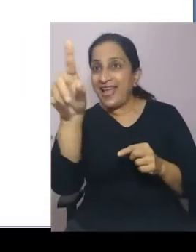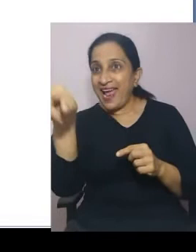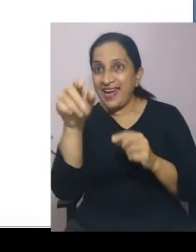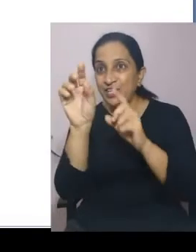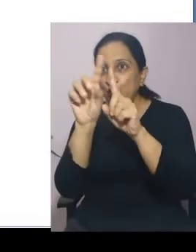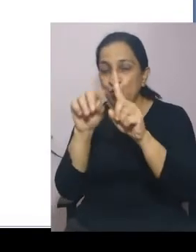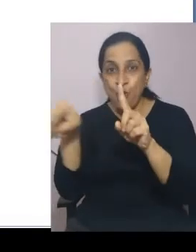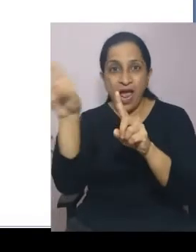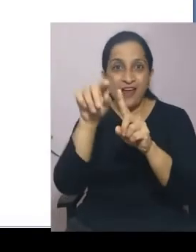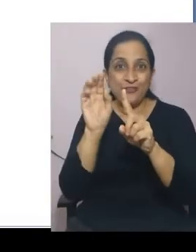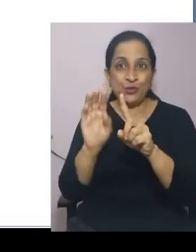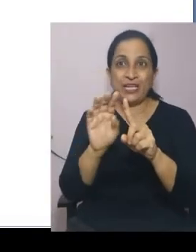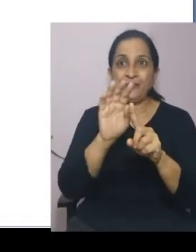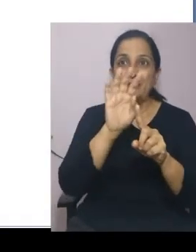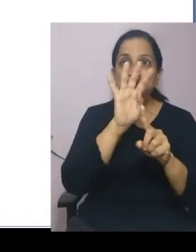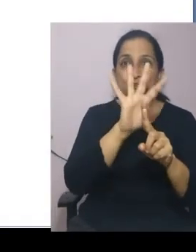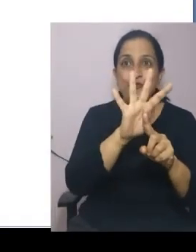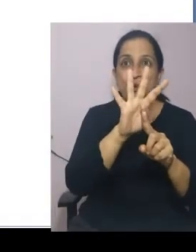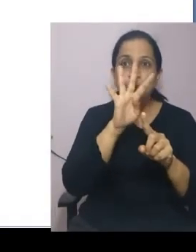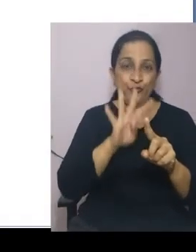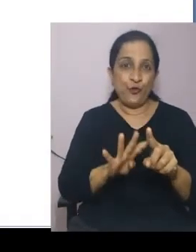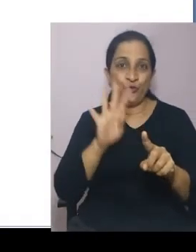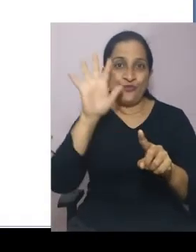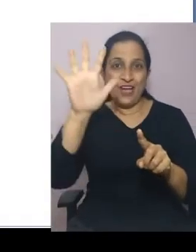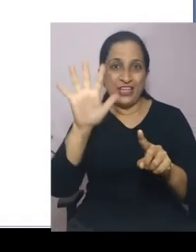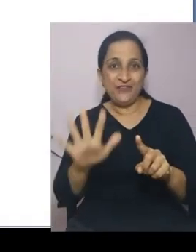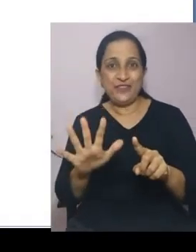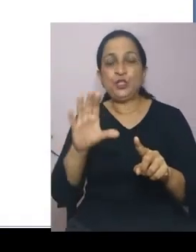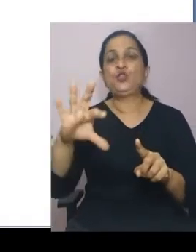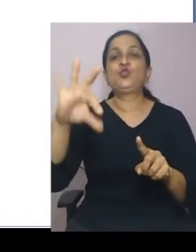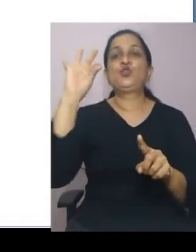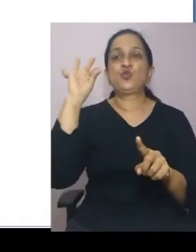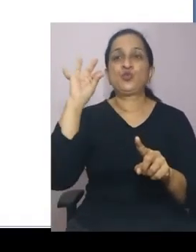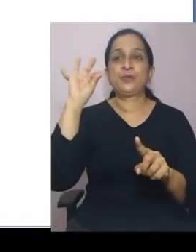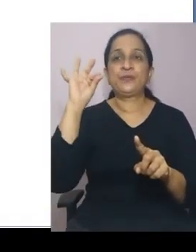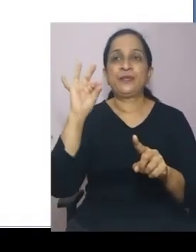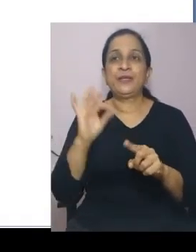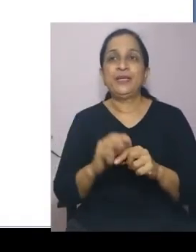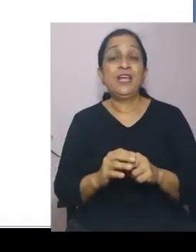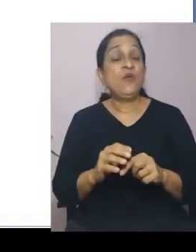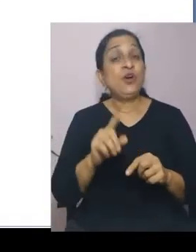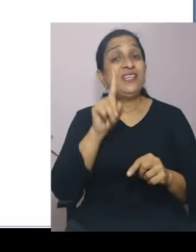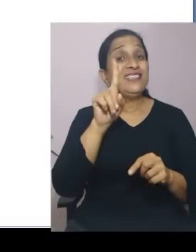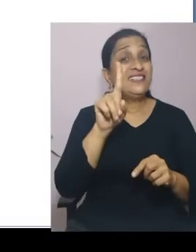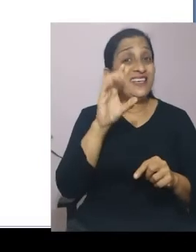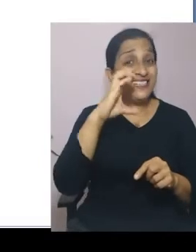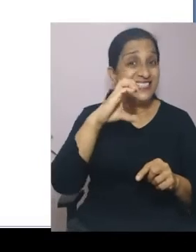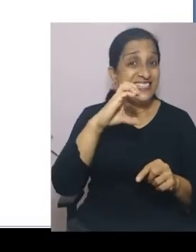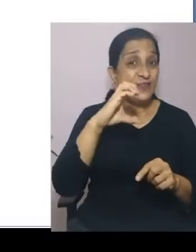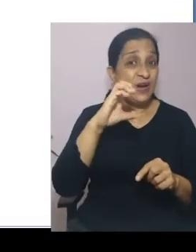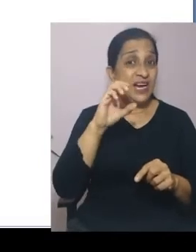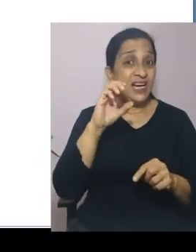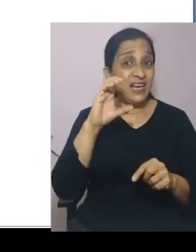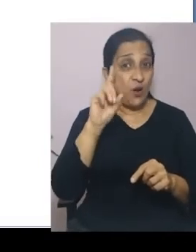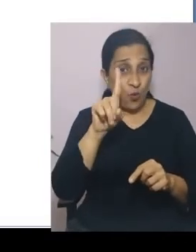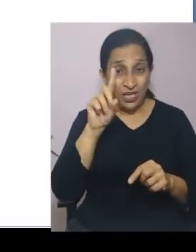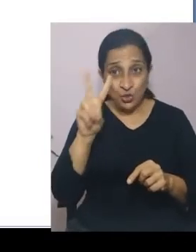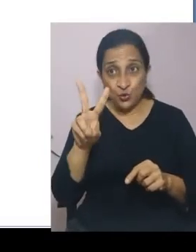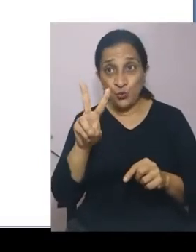Balance elements you put here 4, 5, 4, 3 and solve for that. Then what is C12? That